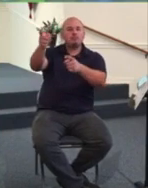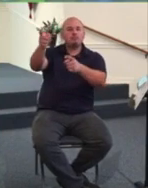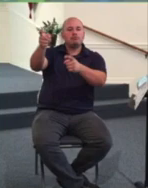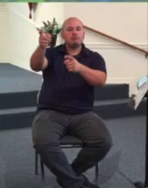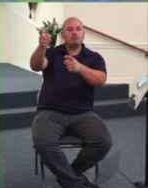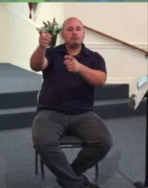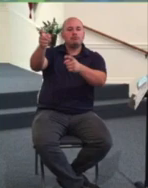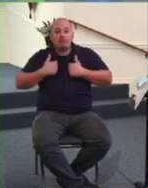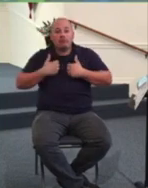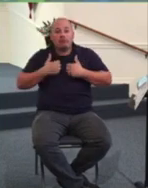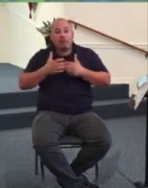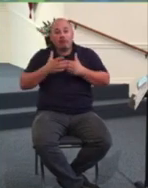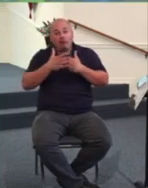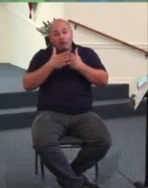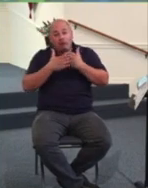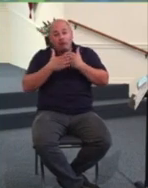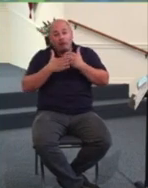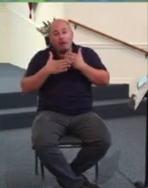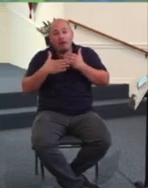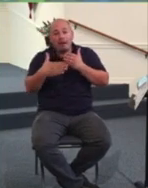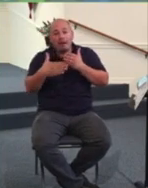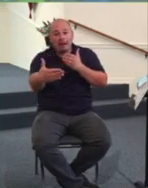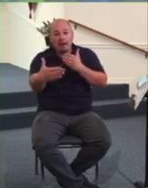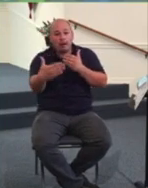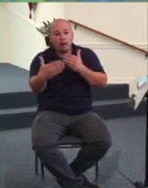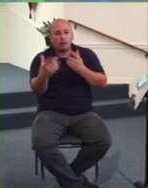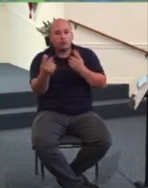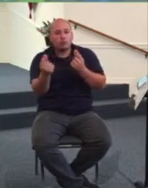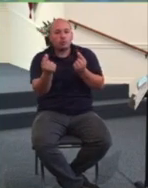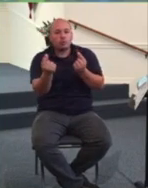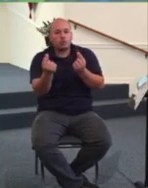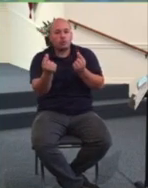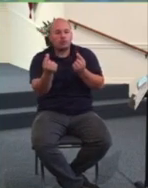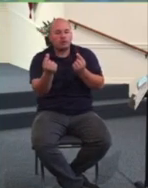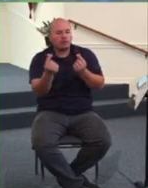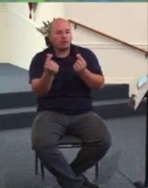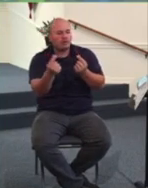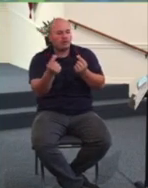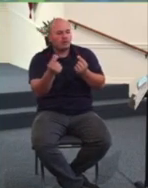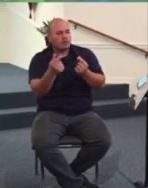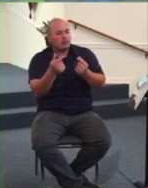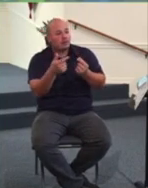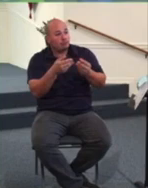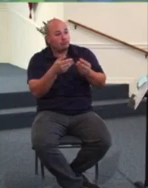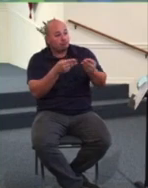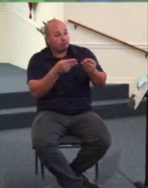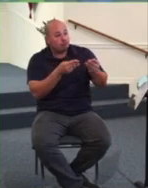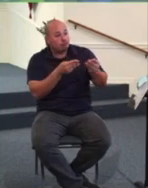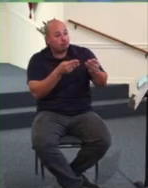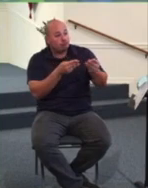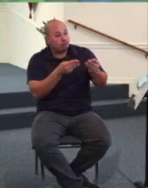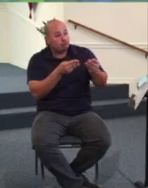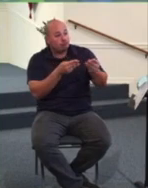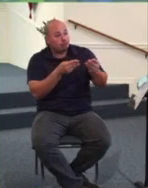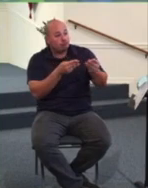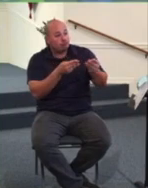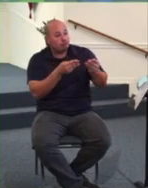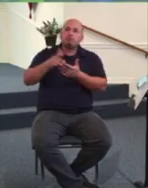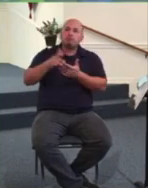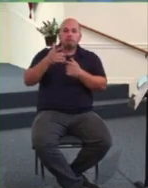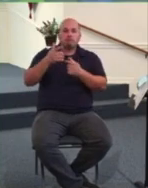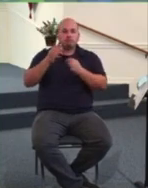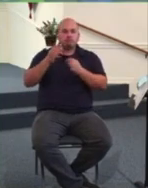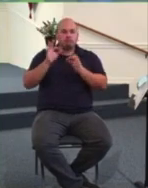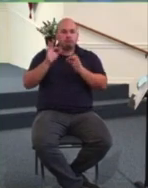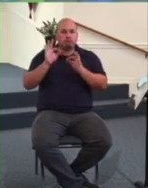that now we don't treat people as they deserve anymore because God didn't treat us as we deserved. He loved us in spite